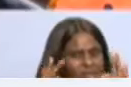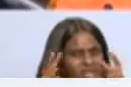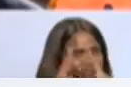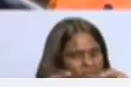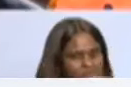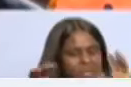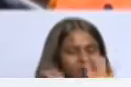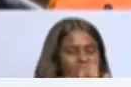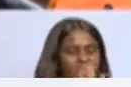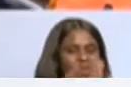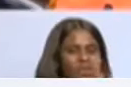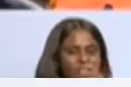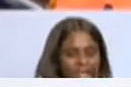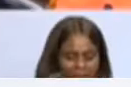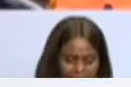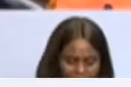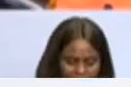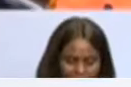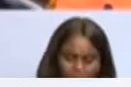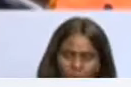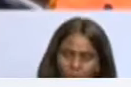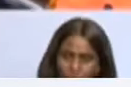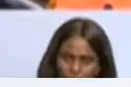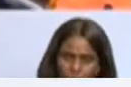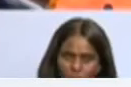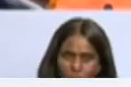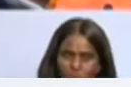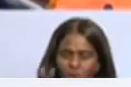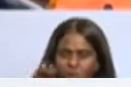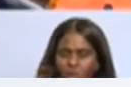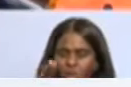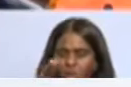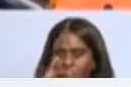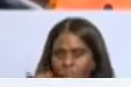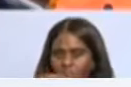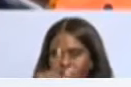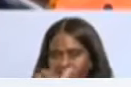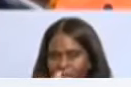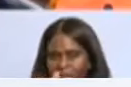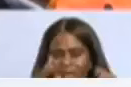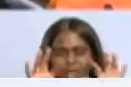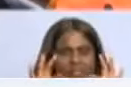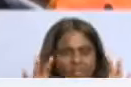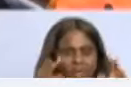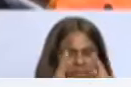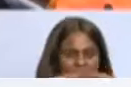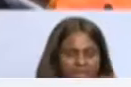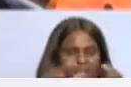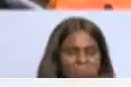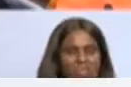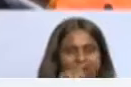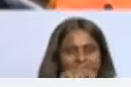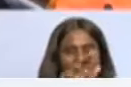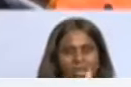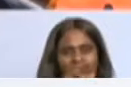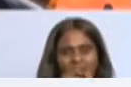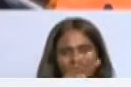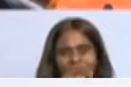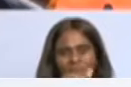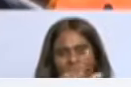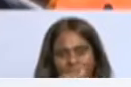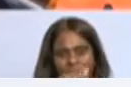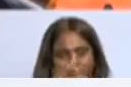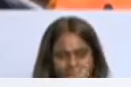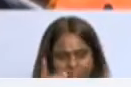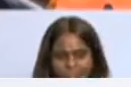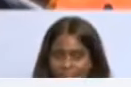as the recently launched Muchila Smart Village in Namwala District. This